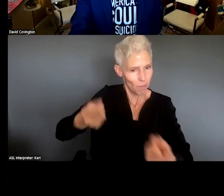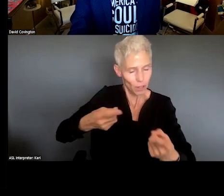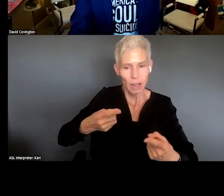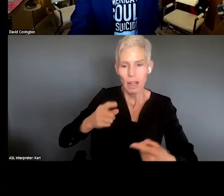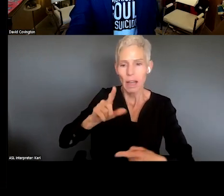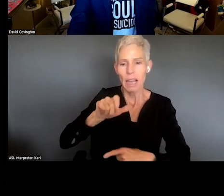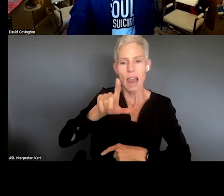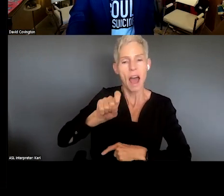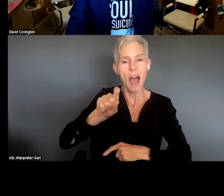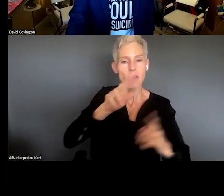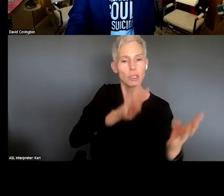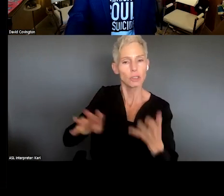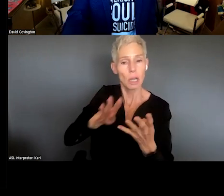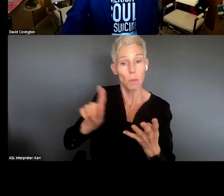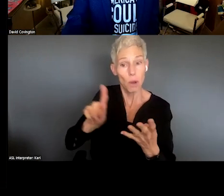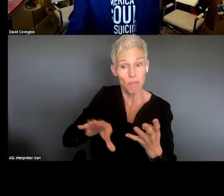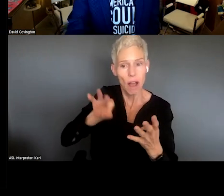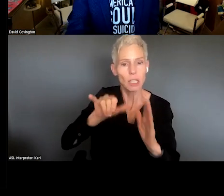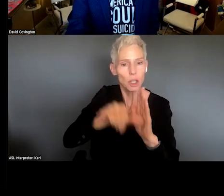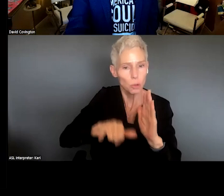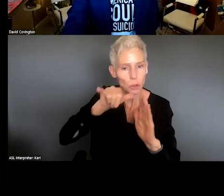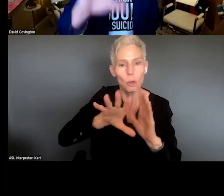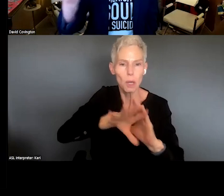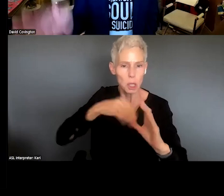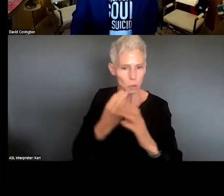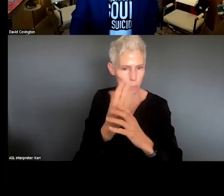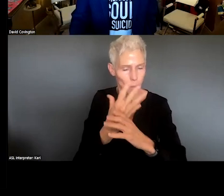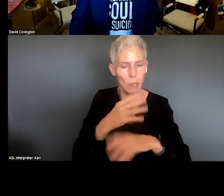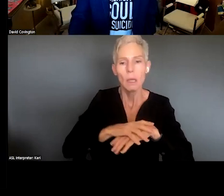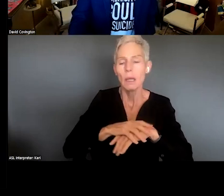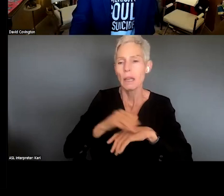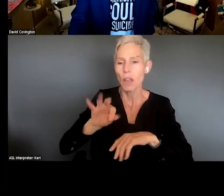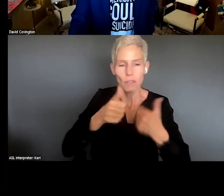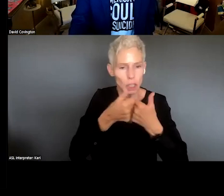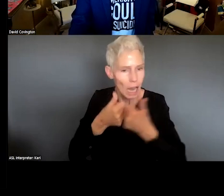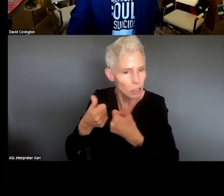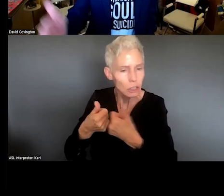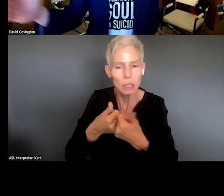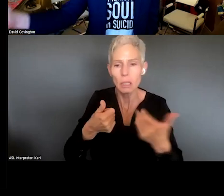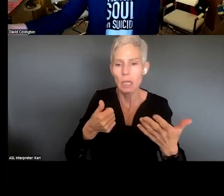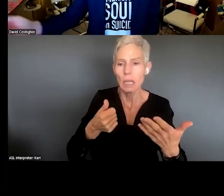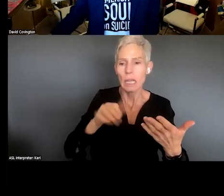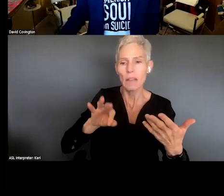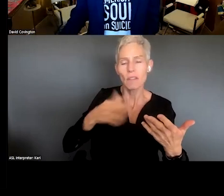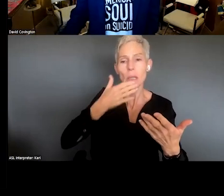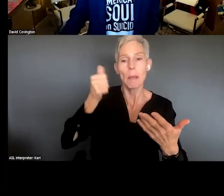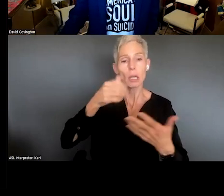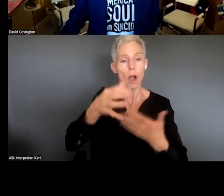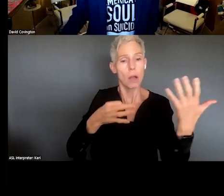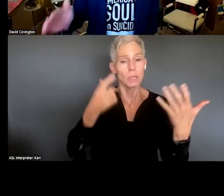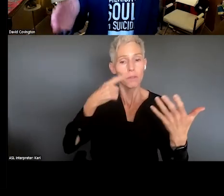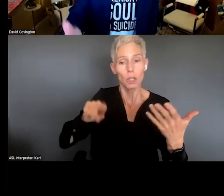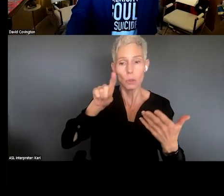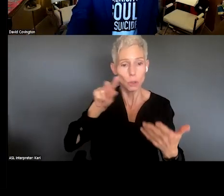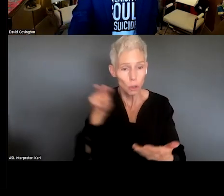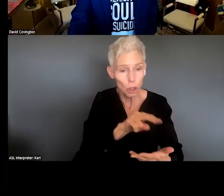YouTube. If you've got challenges with government Zoom, or for whatever reason, it's a better option for you to check in with YouTube.